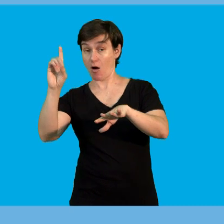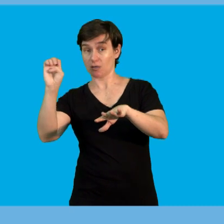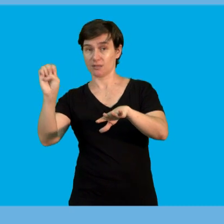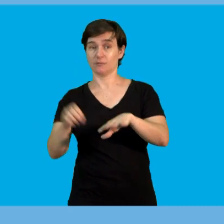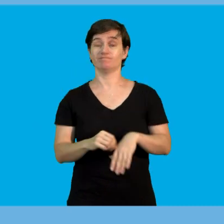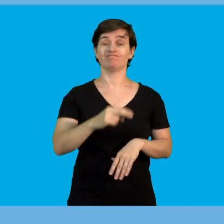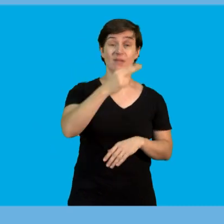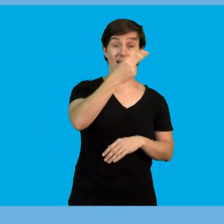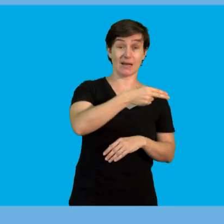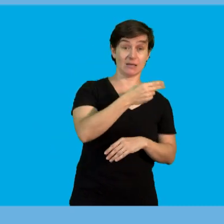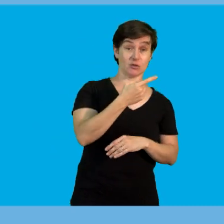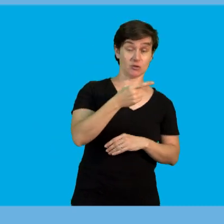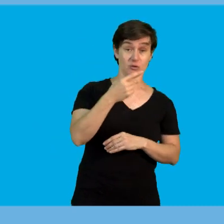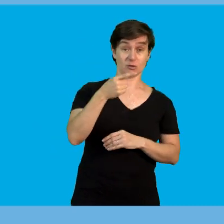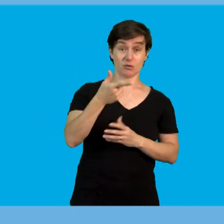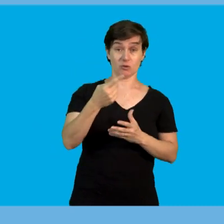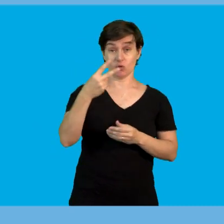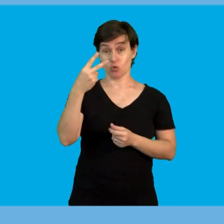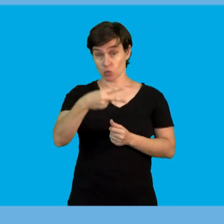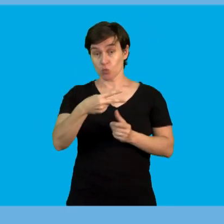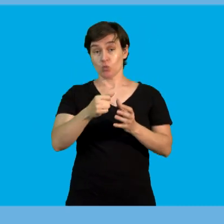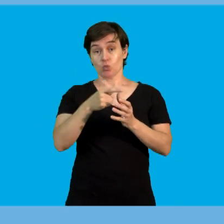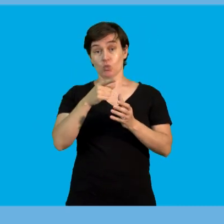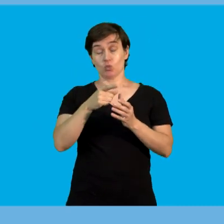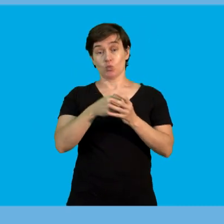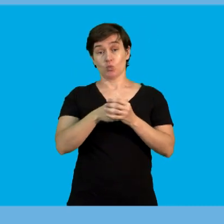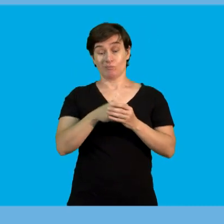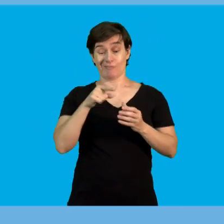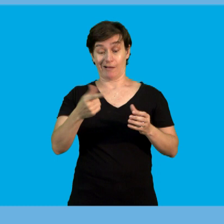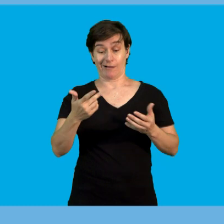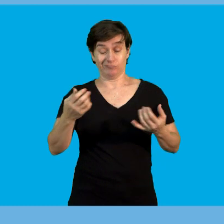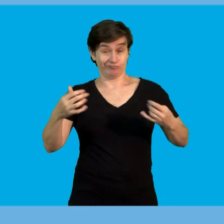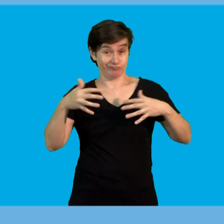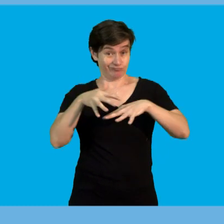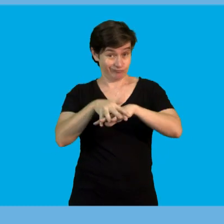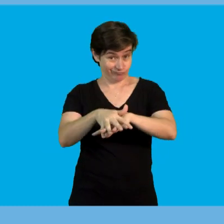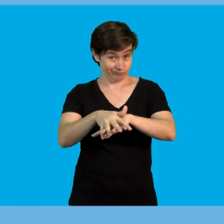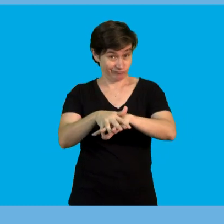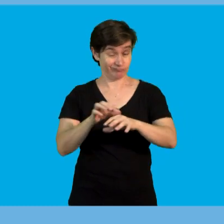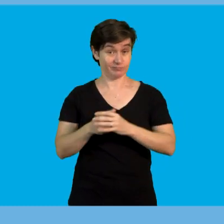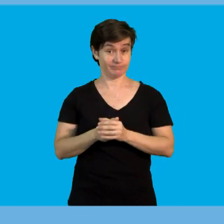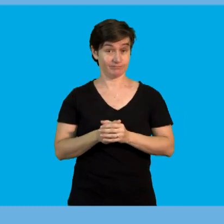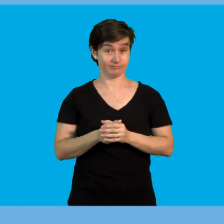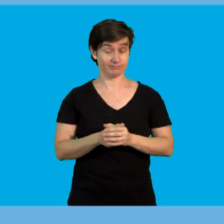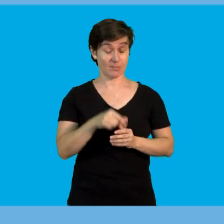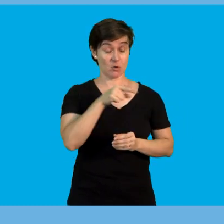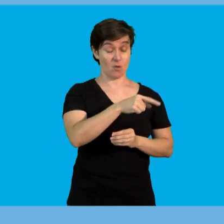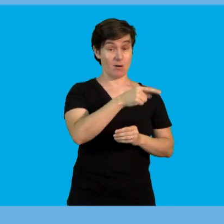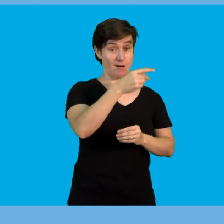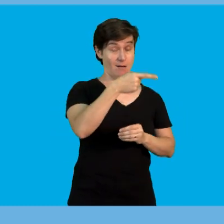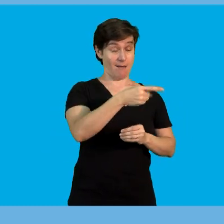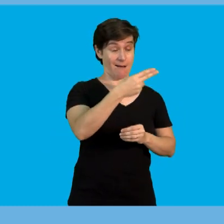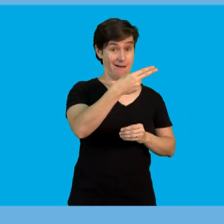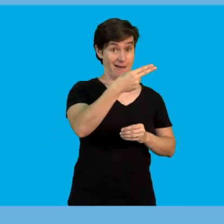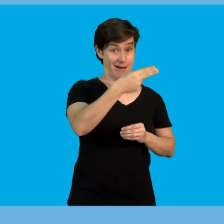instance, H2SO4, if this was to react with this, we notice that if the hydrogen is